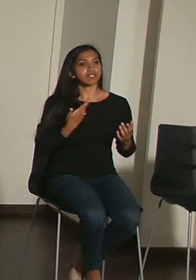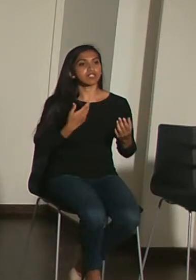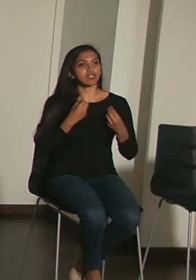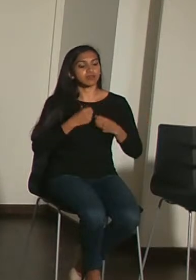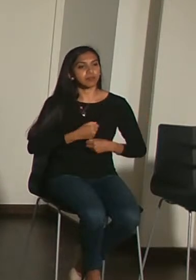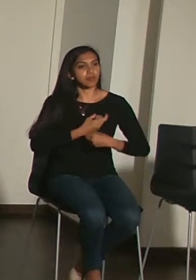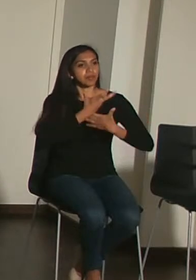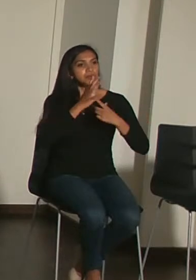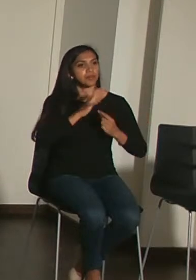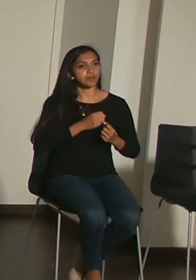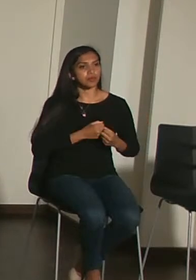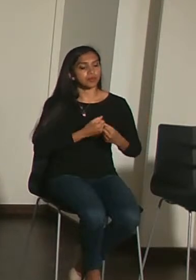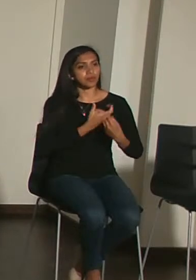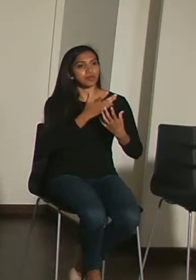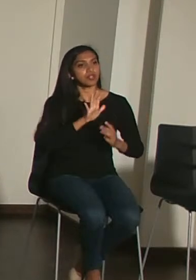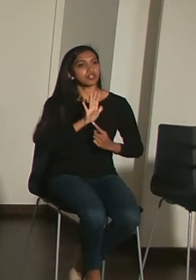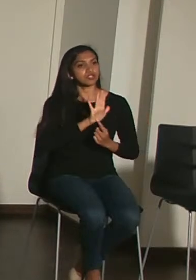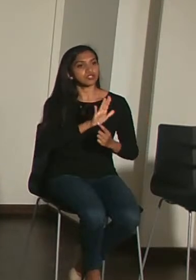are constantly trying to hold back.